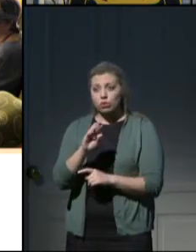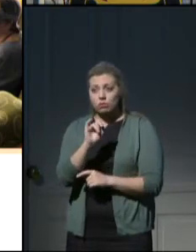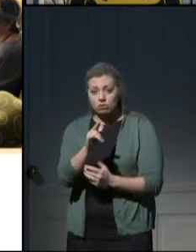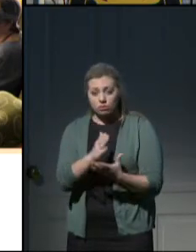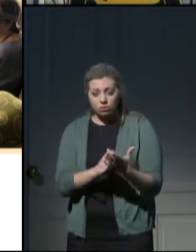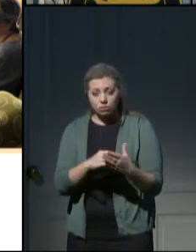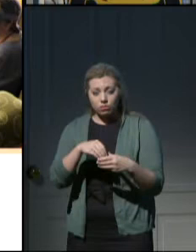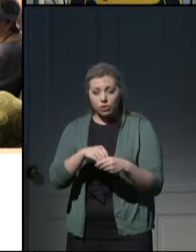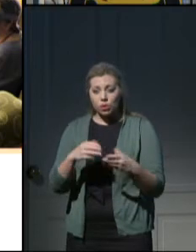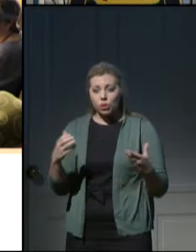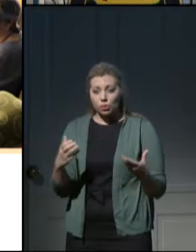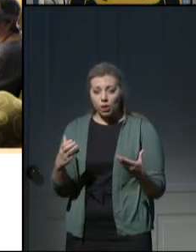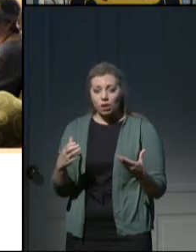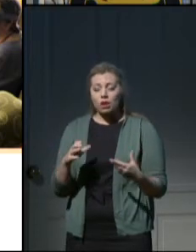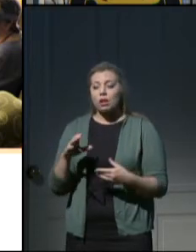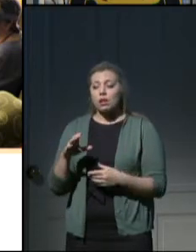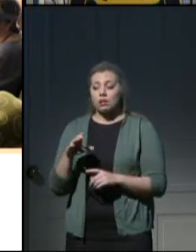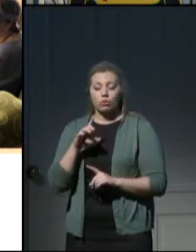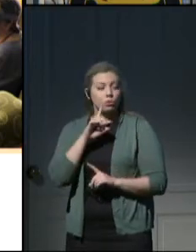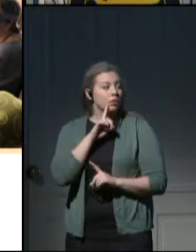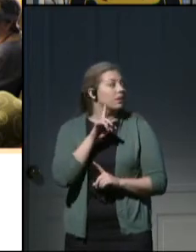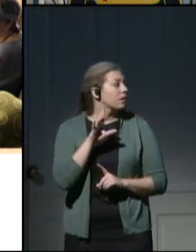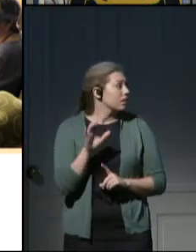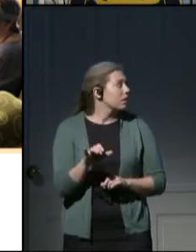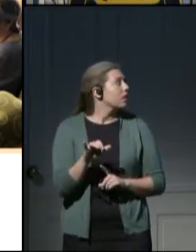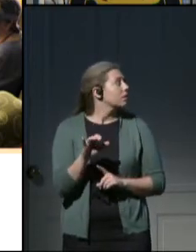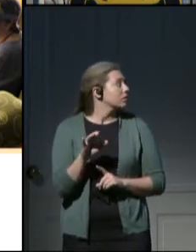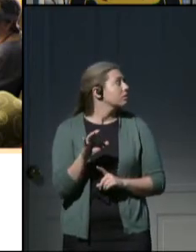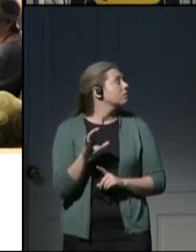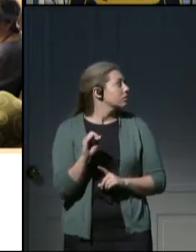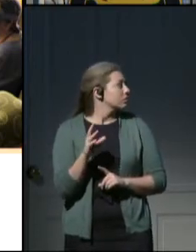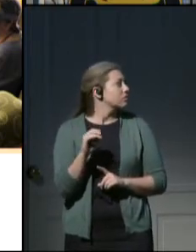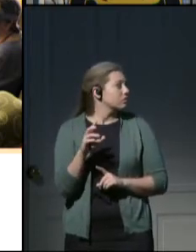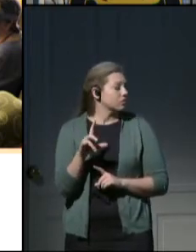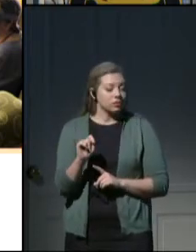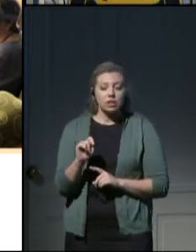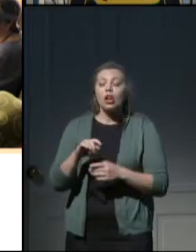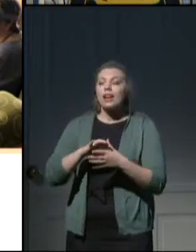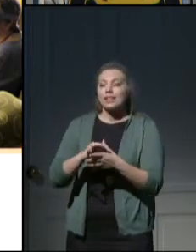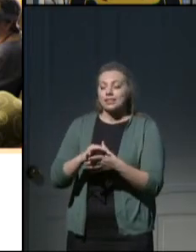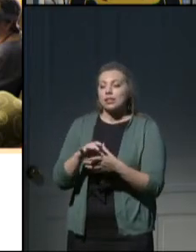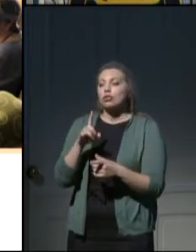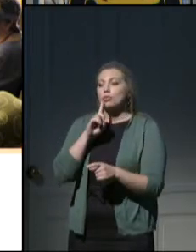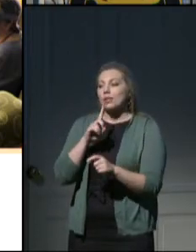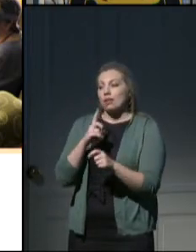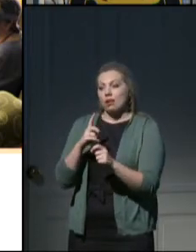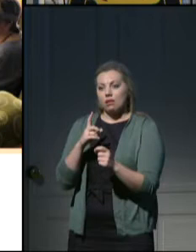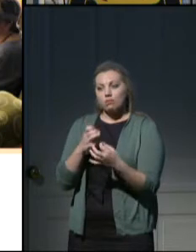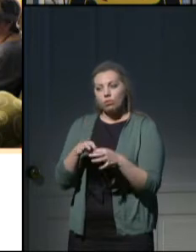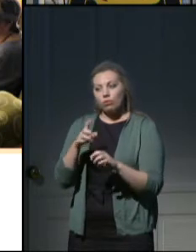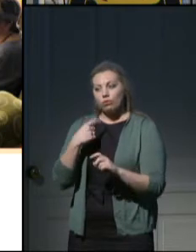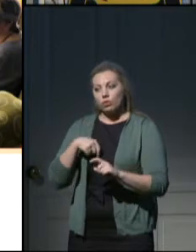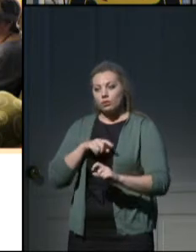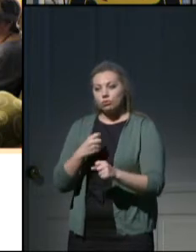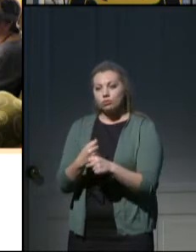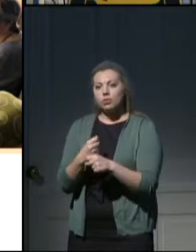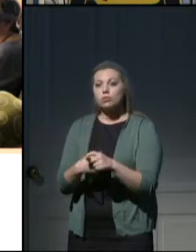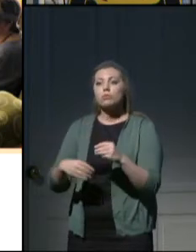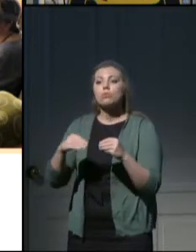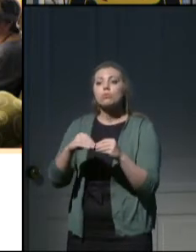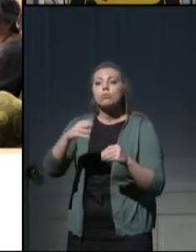the content. And it is the duty of all of us to create more and better content that is